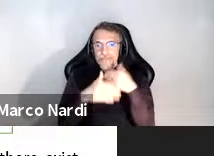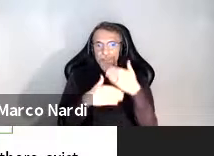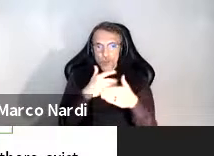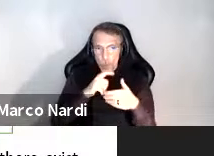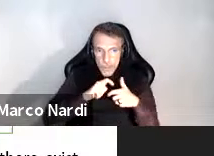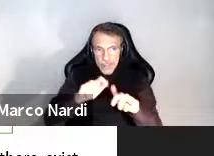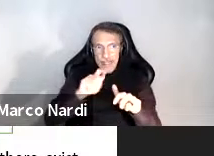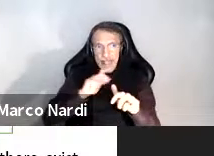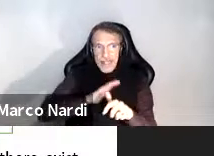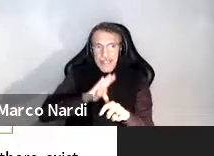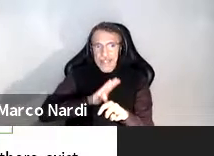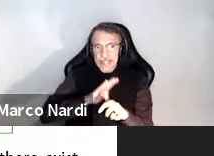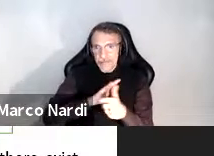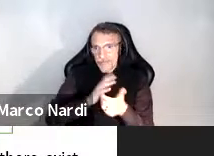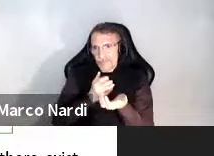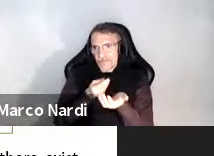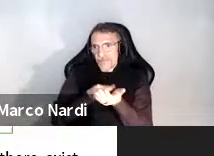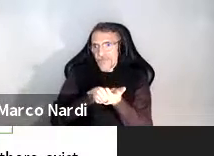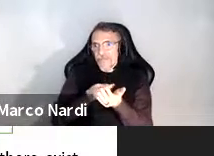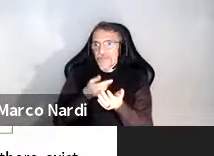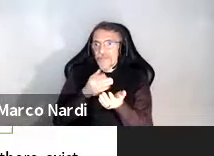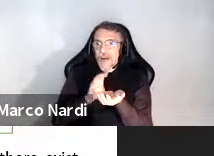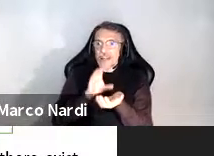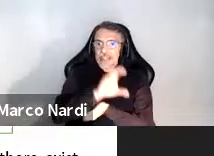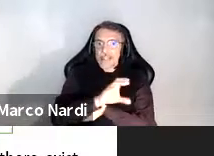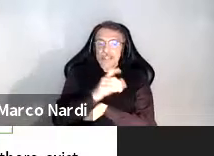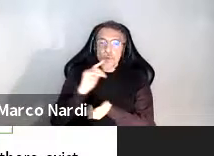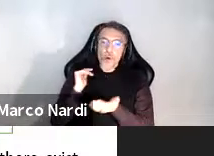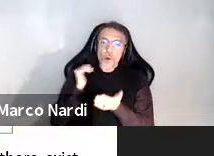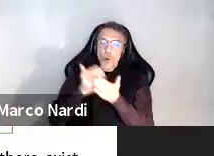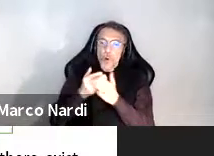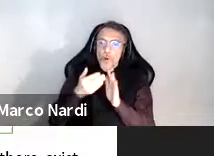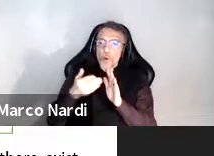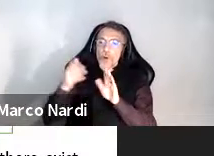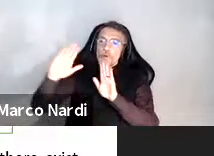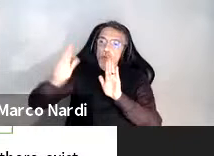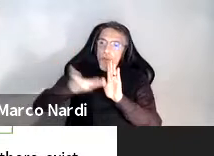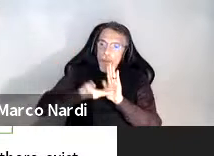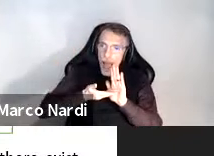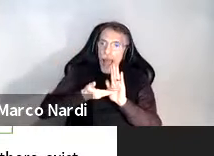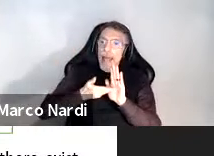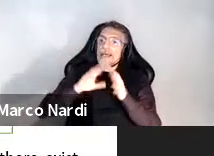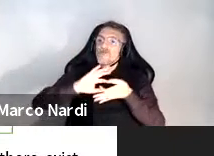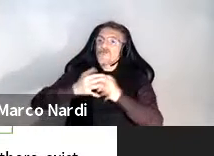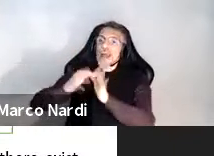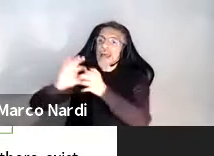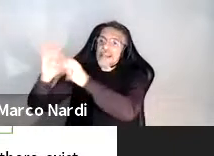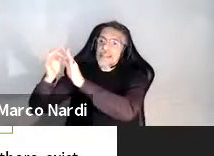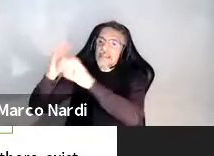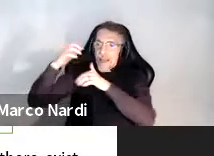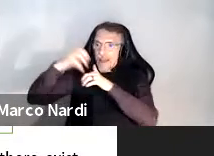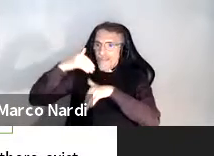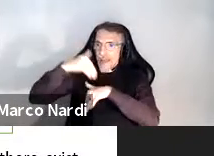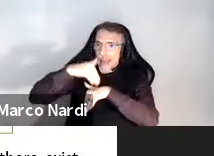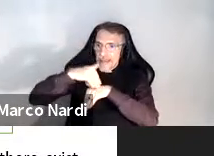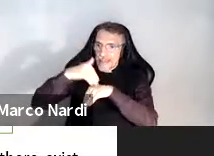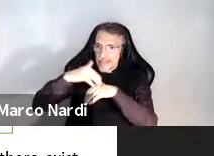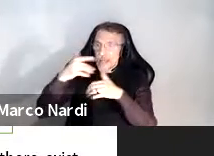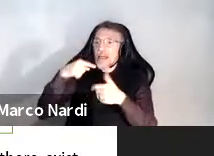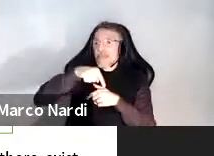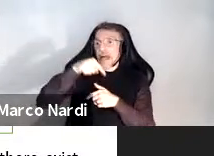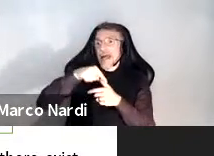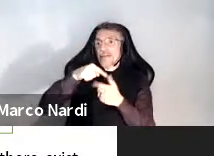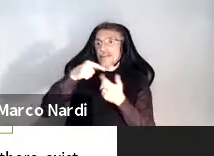for more funding. Up to now, supply chains have been disrupted, and this is also adding to strain